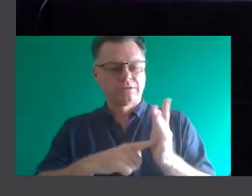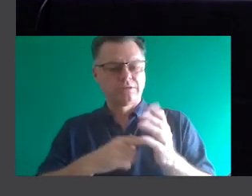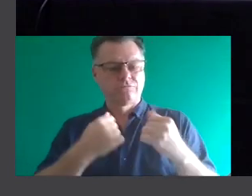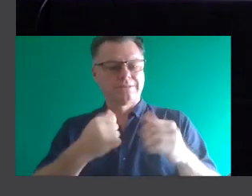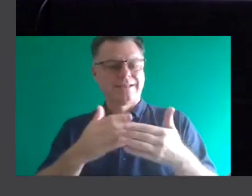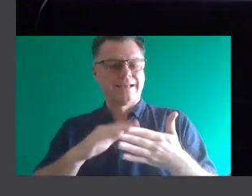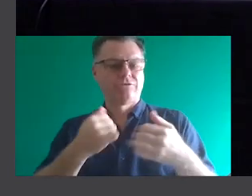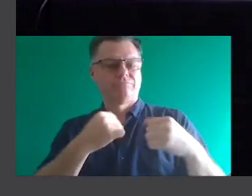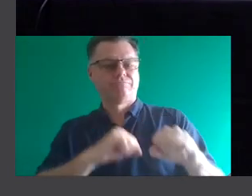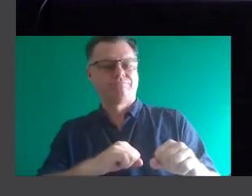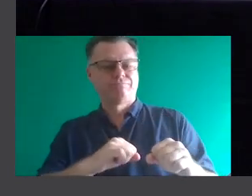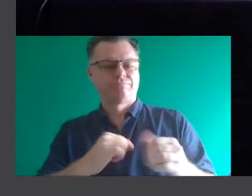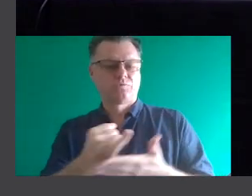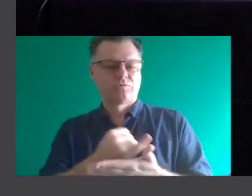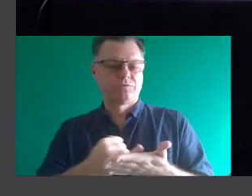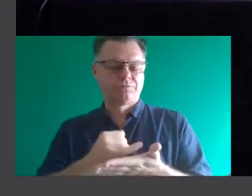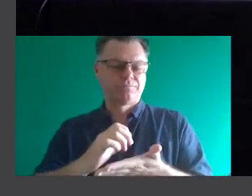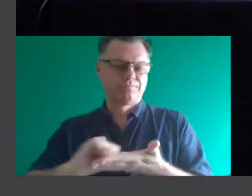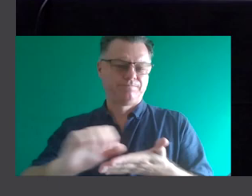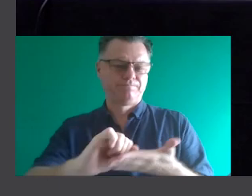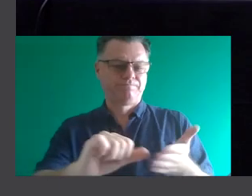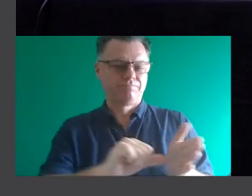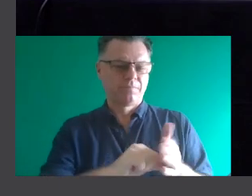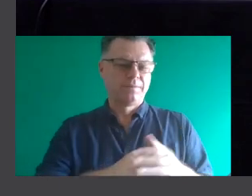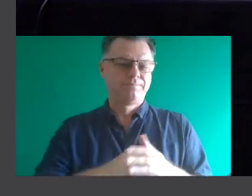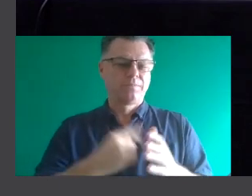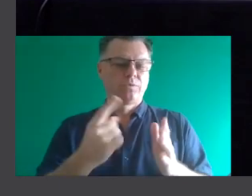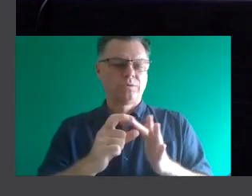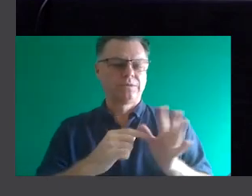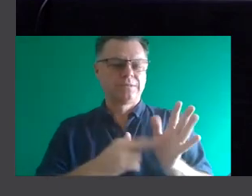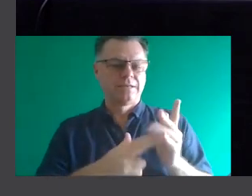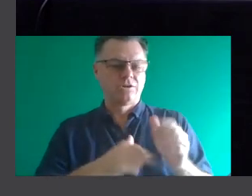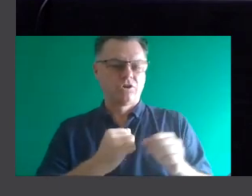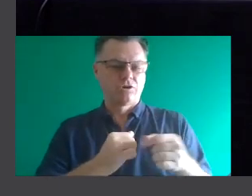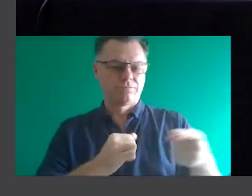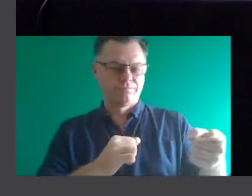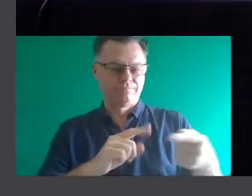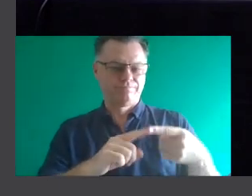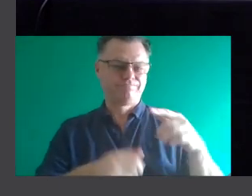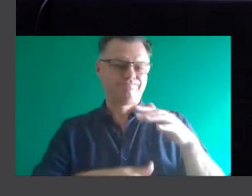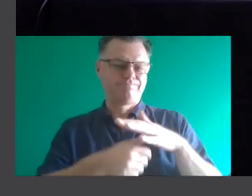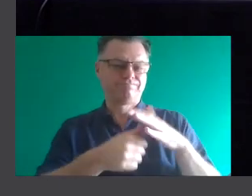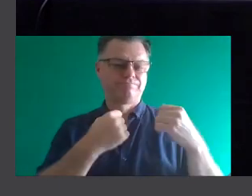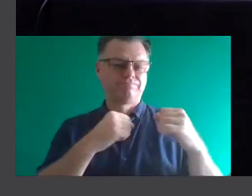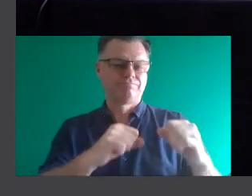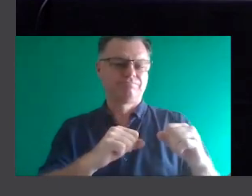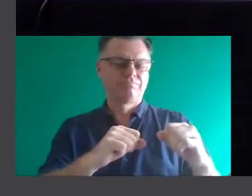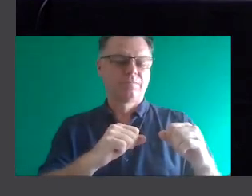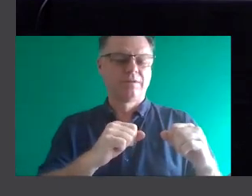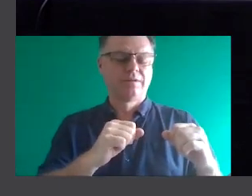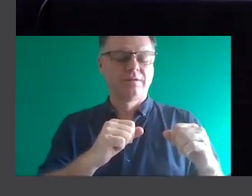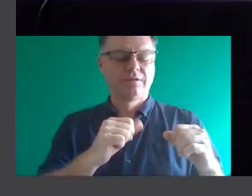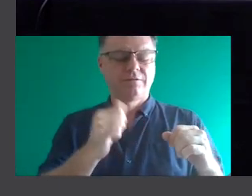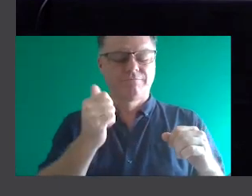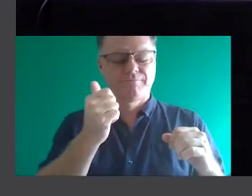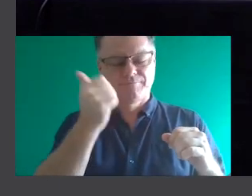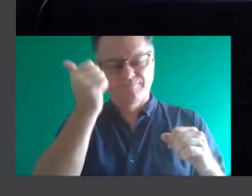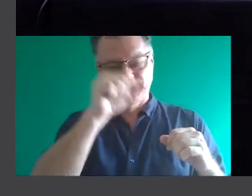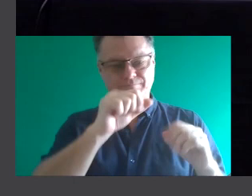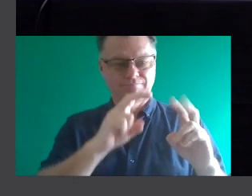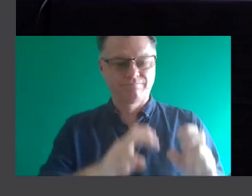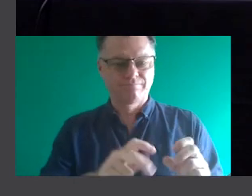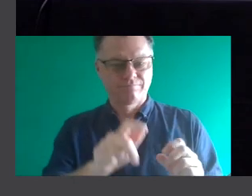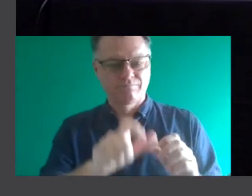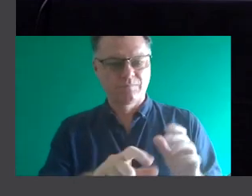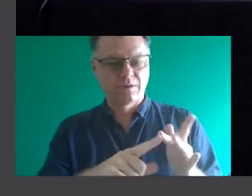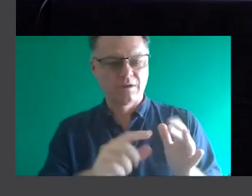practical strategies to prevent corruption. Our speakers today are Dan Ong, Senior